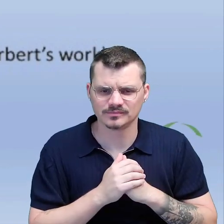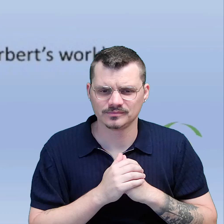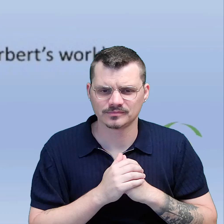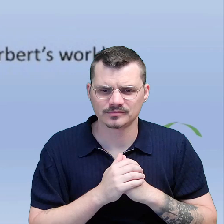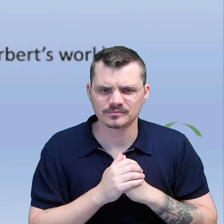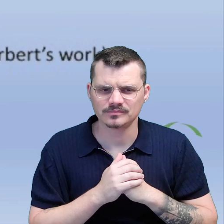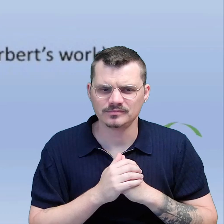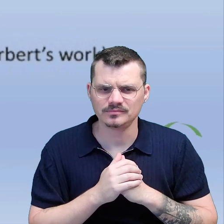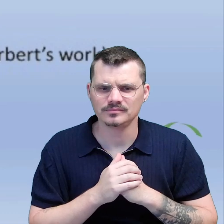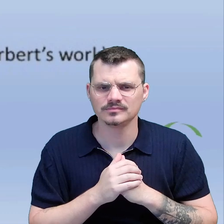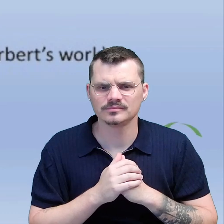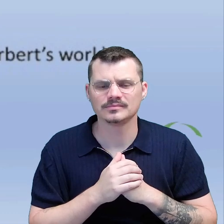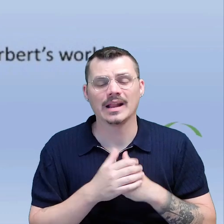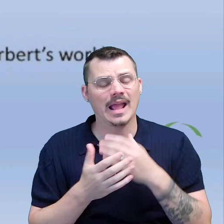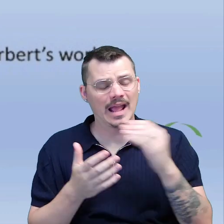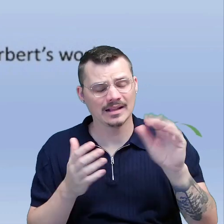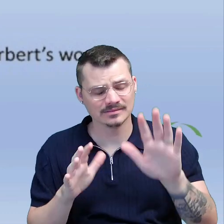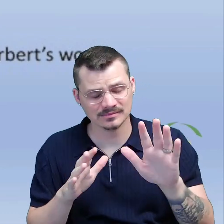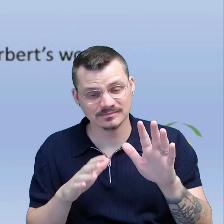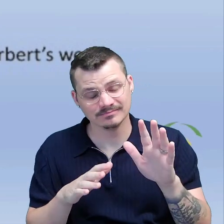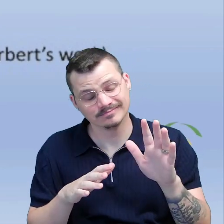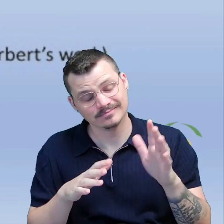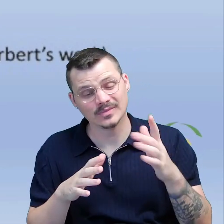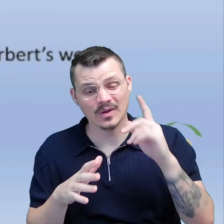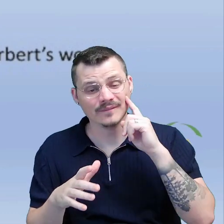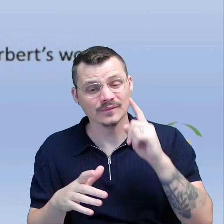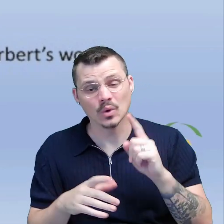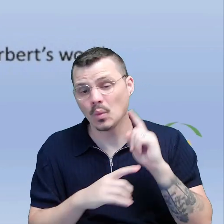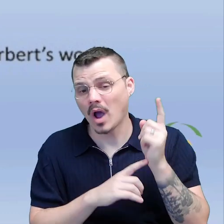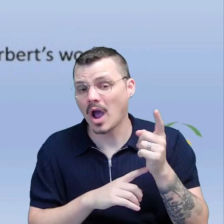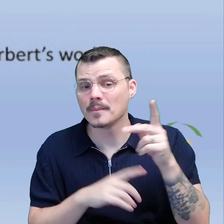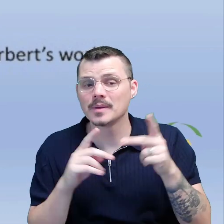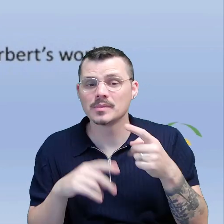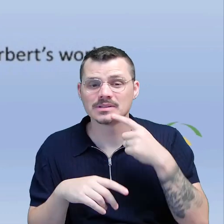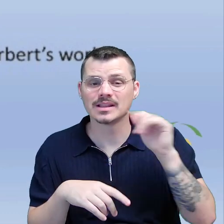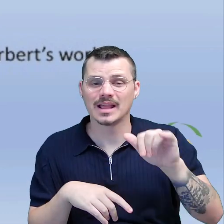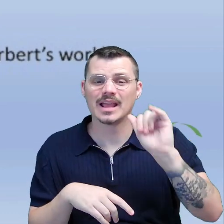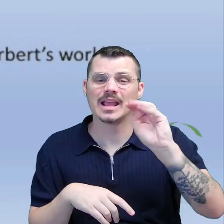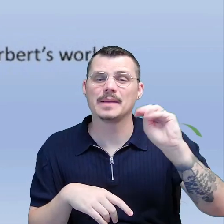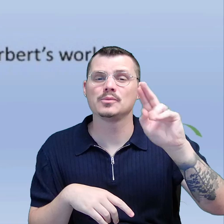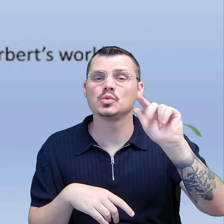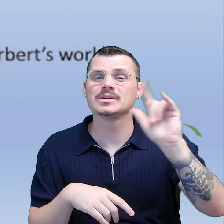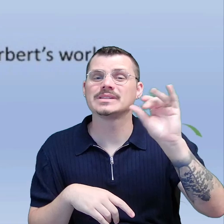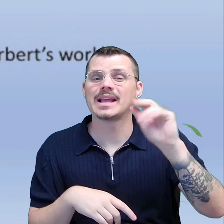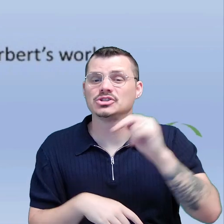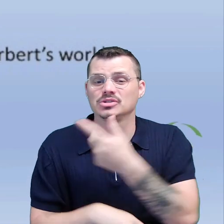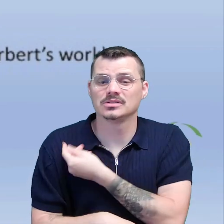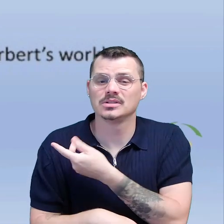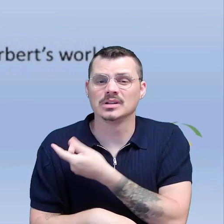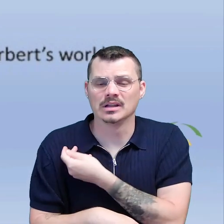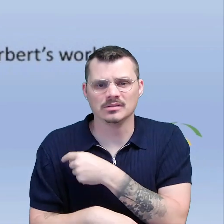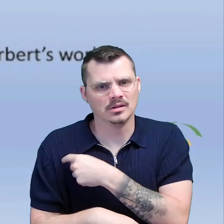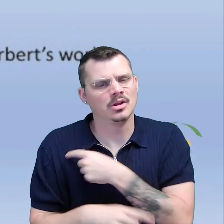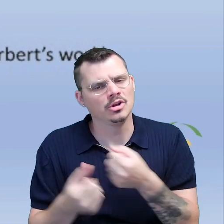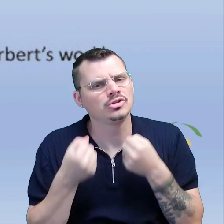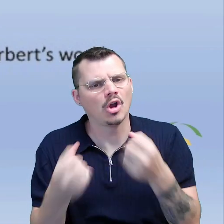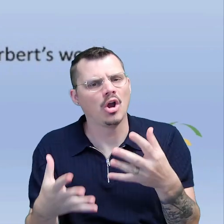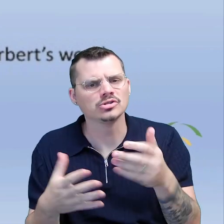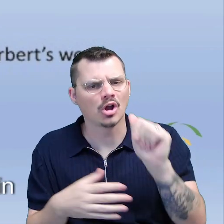And wow, for a while, people were saying that immunizations cause